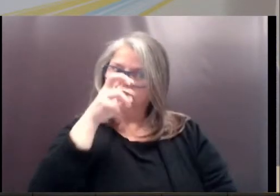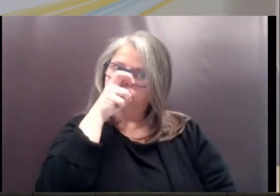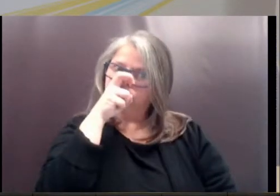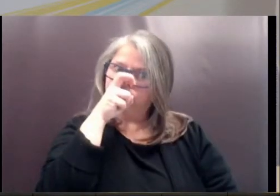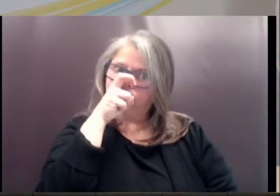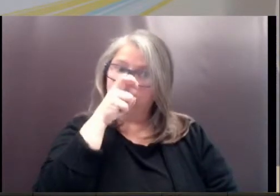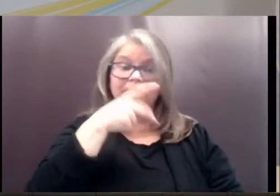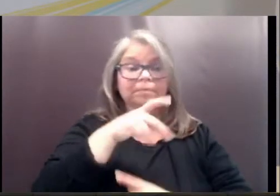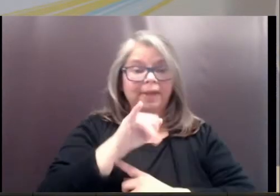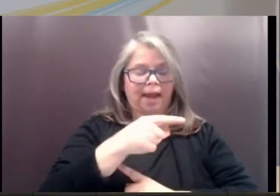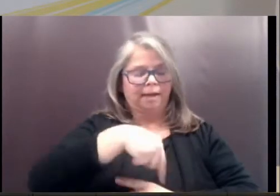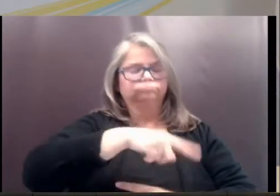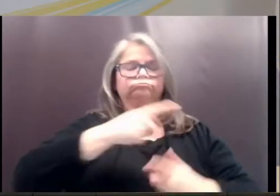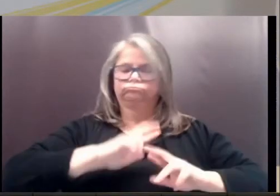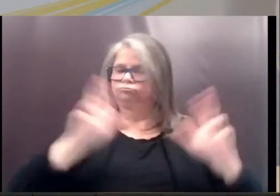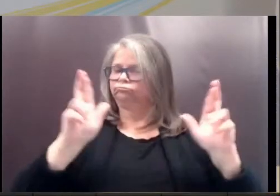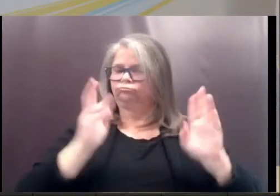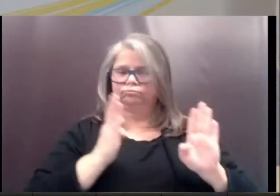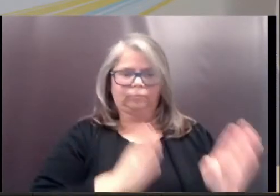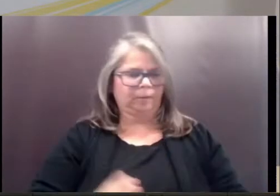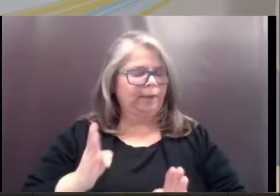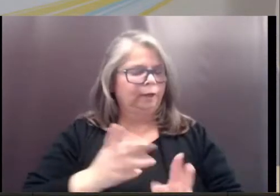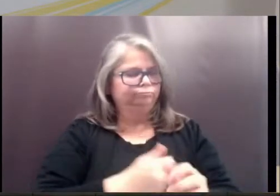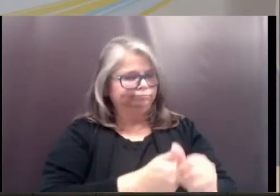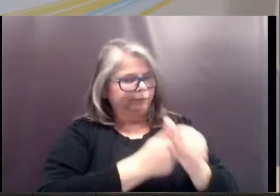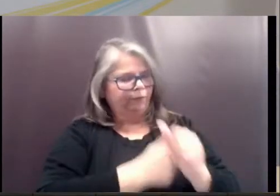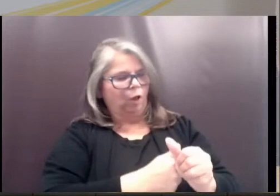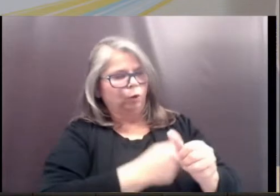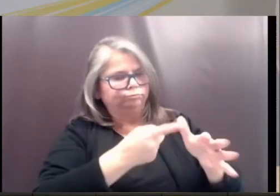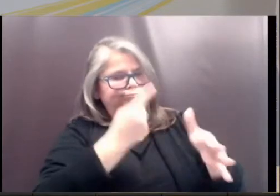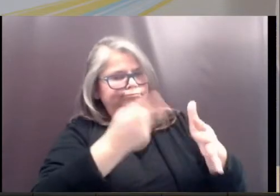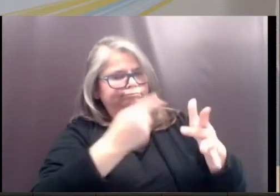for the handling and administering of this vaccine.